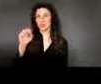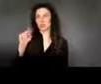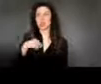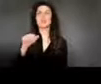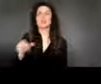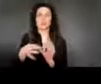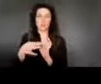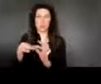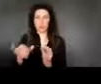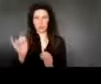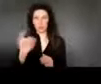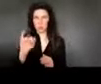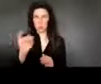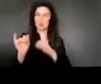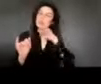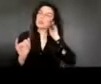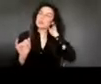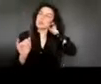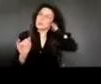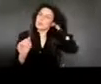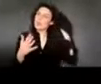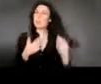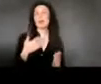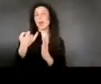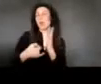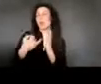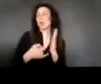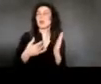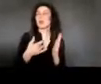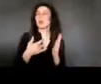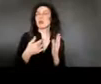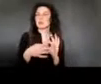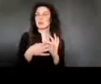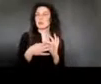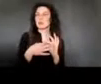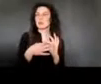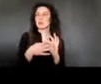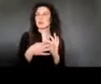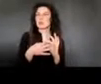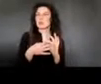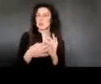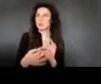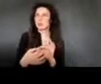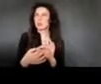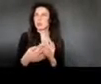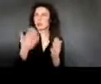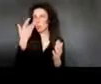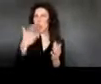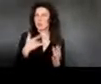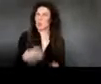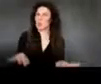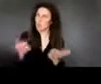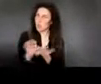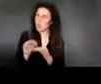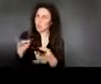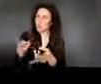I talk about, conscious of, in terms of why it's important to extract the history from these sites, is that there's been